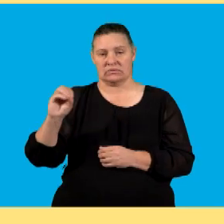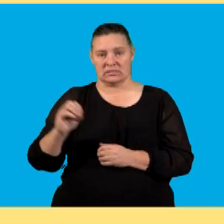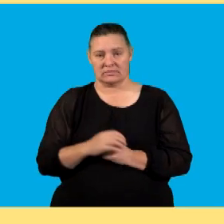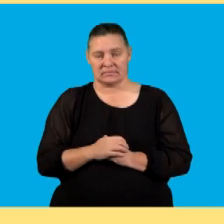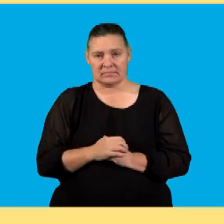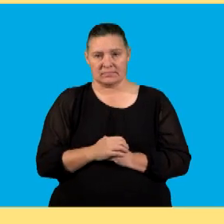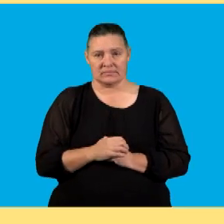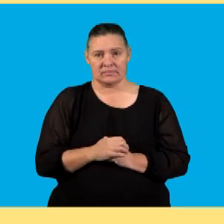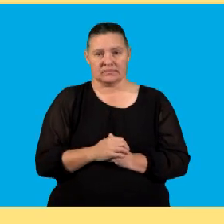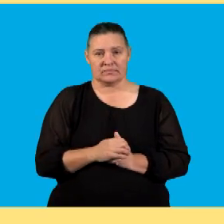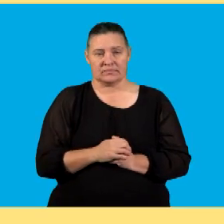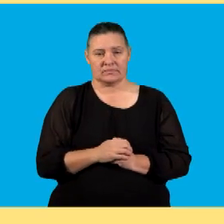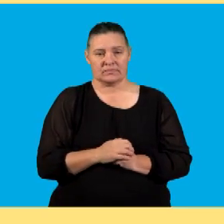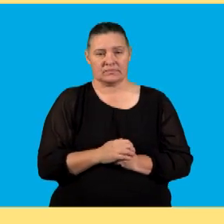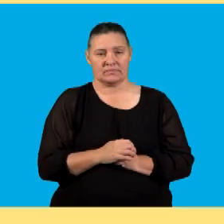1,200.